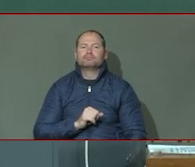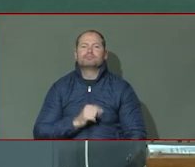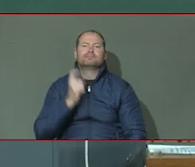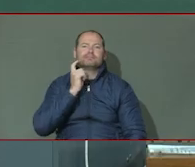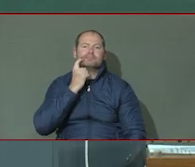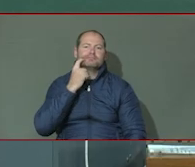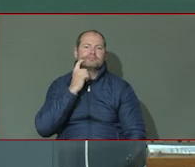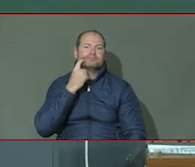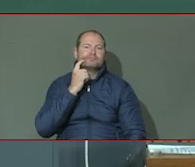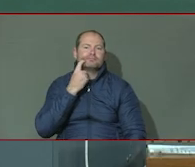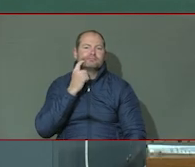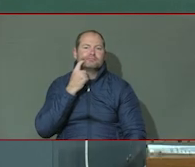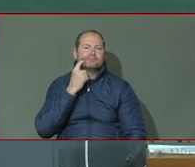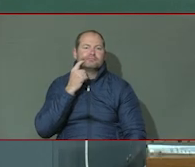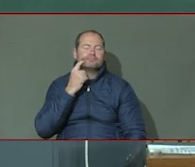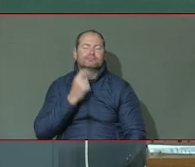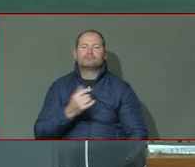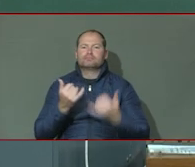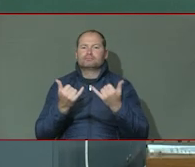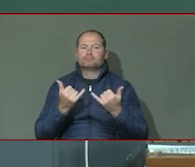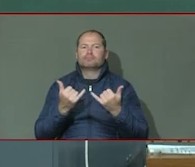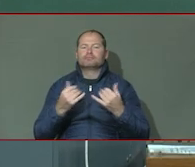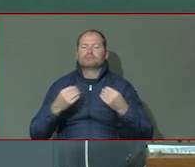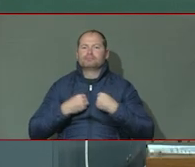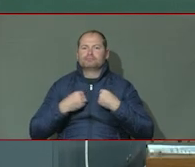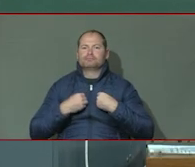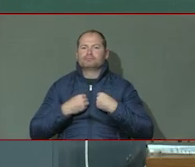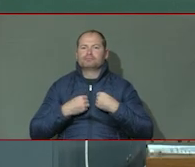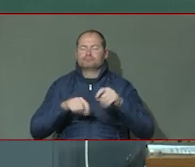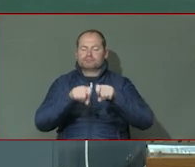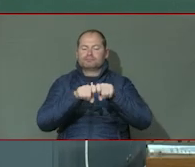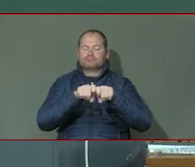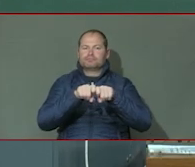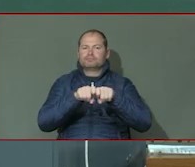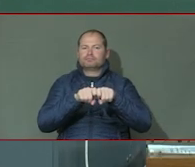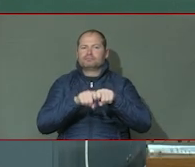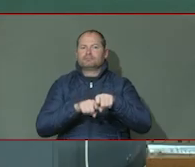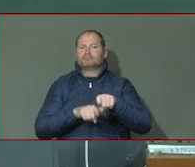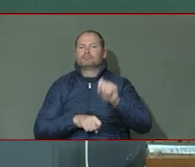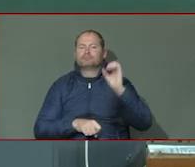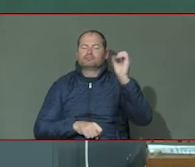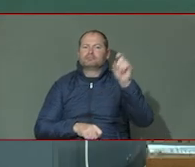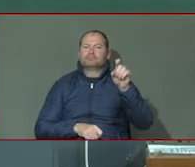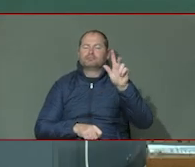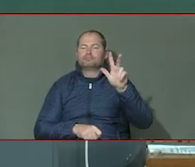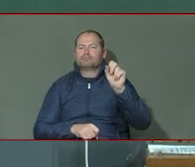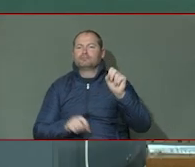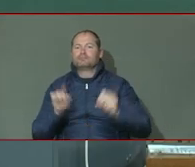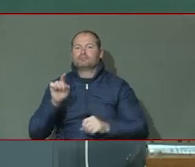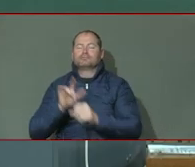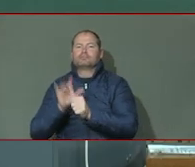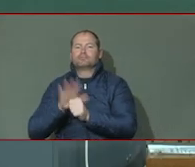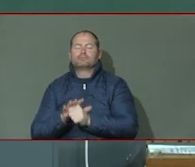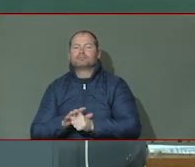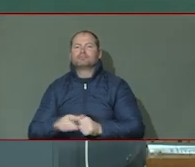Candy, am I right? The asset test ratio, Candy is 0,8 to 1, Cola is 0,3